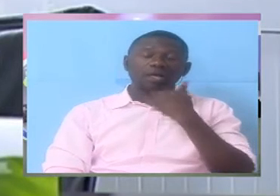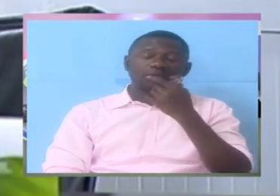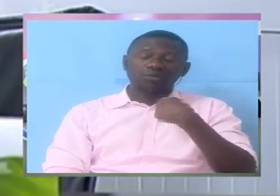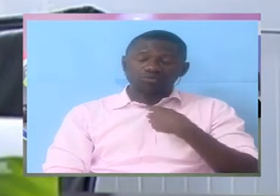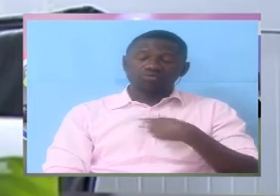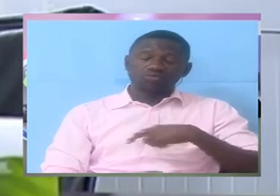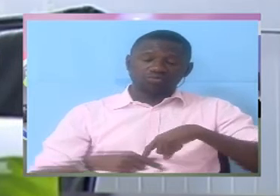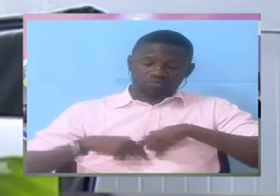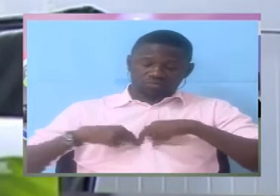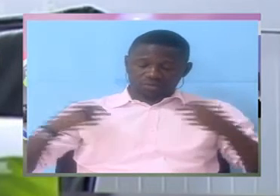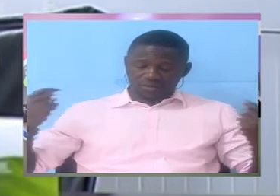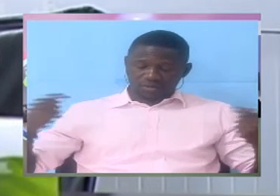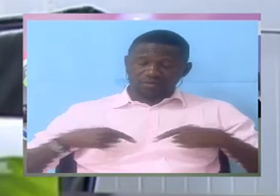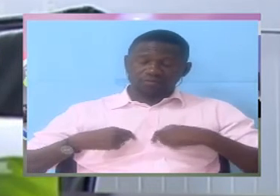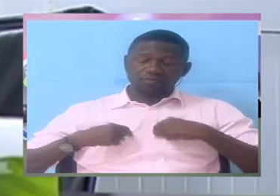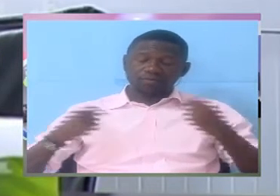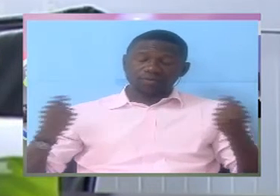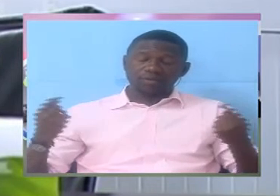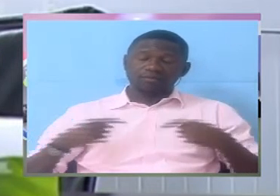True.